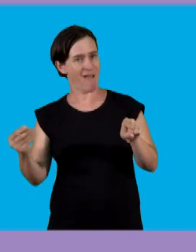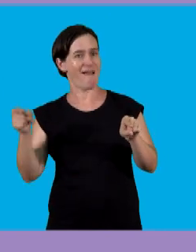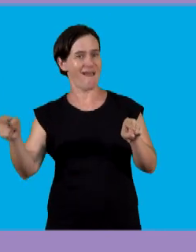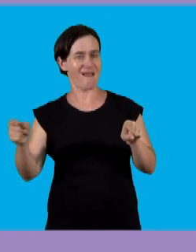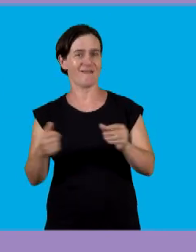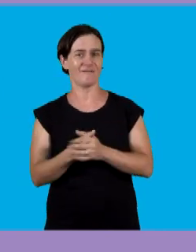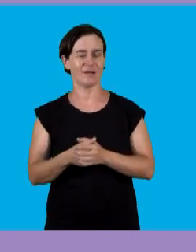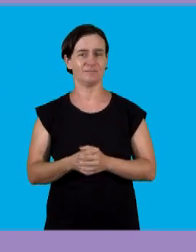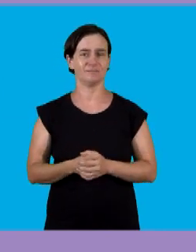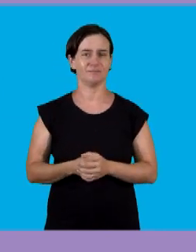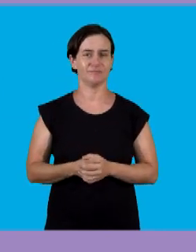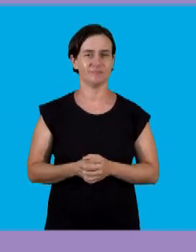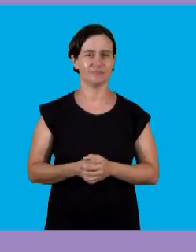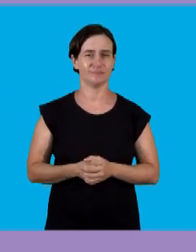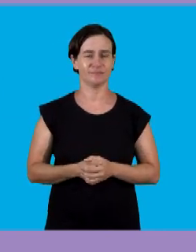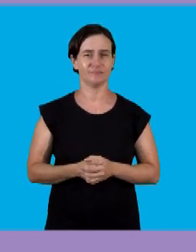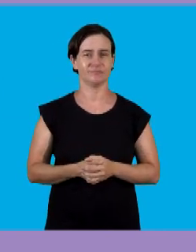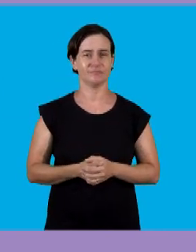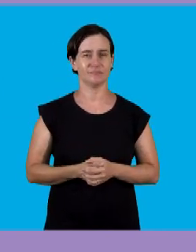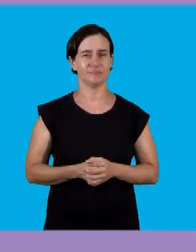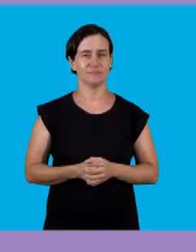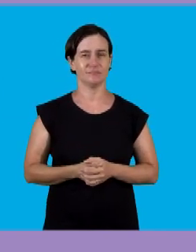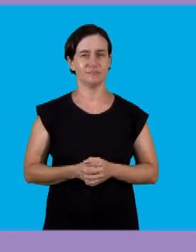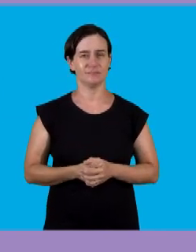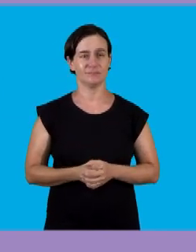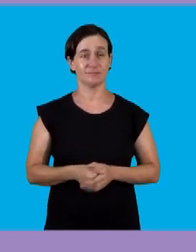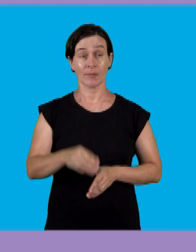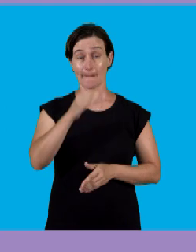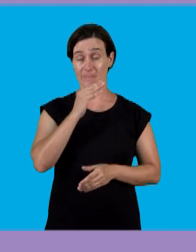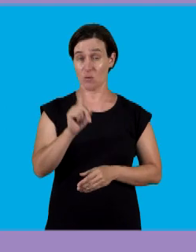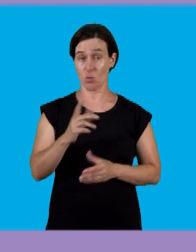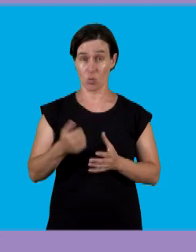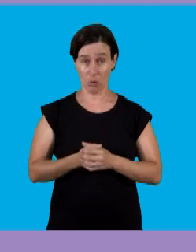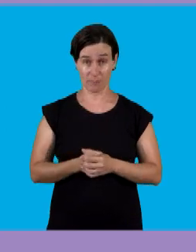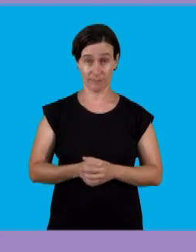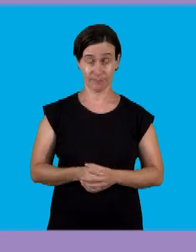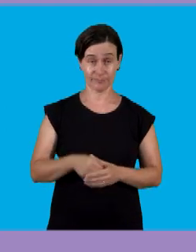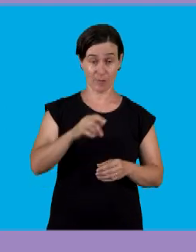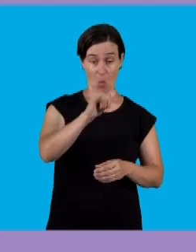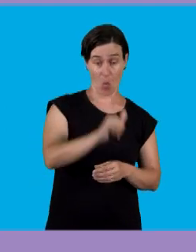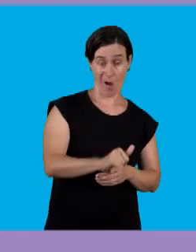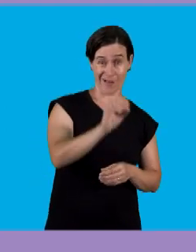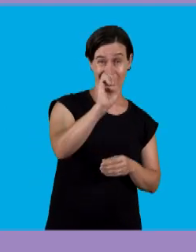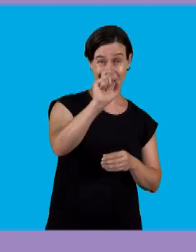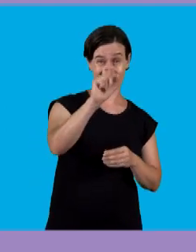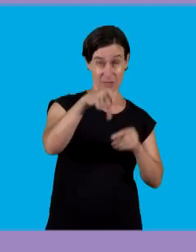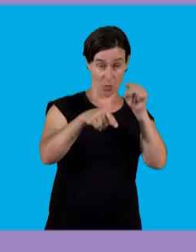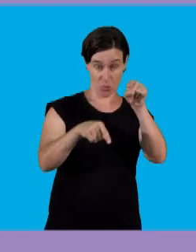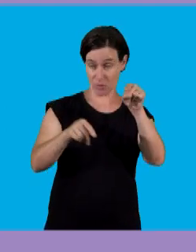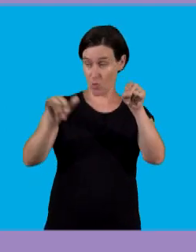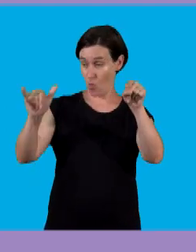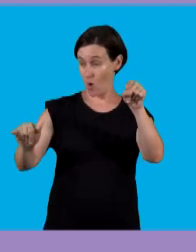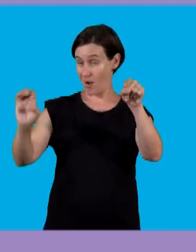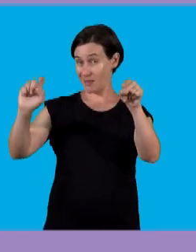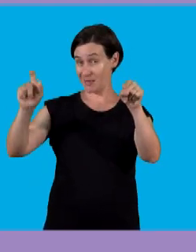same base as the other y in the binomial. So that means that we are going to add those exponents. Now,